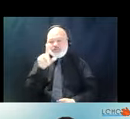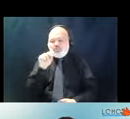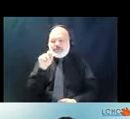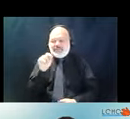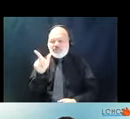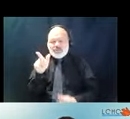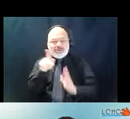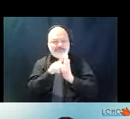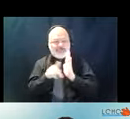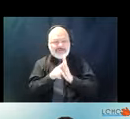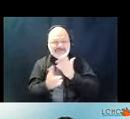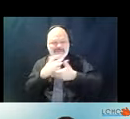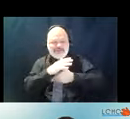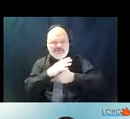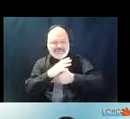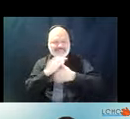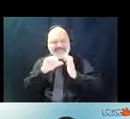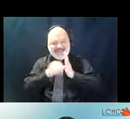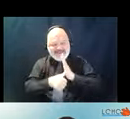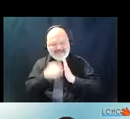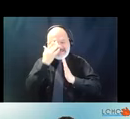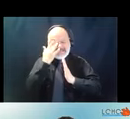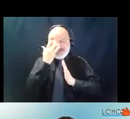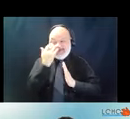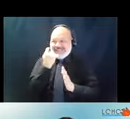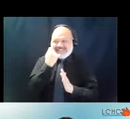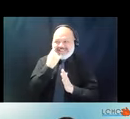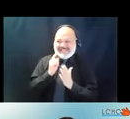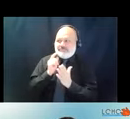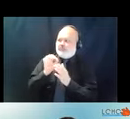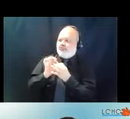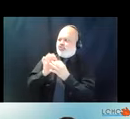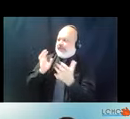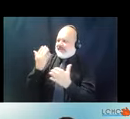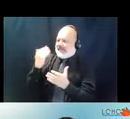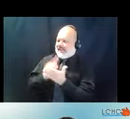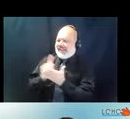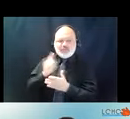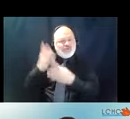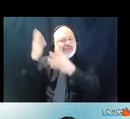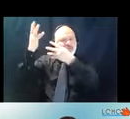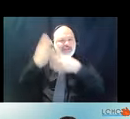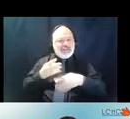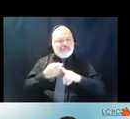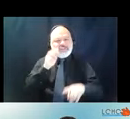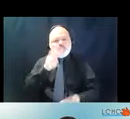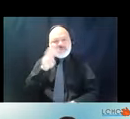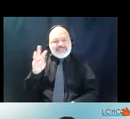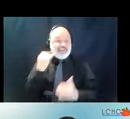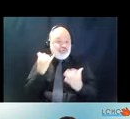policy priorities, hot off the presses. It was released last week, and you can download that from our website if you're interested.